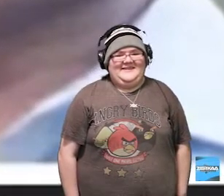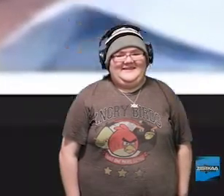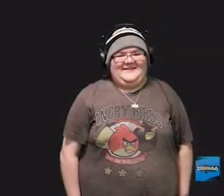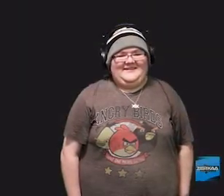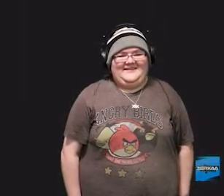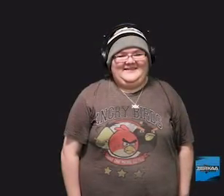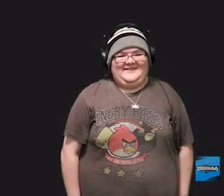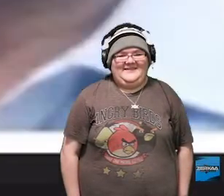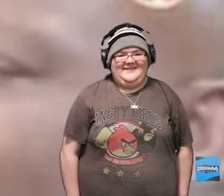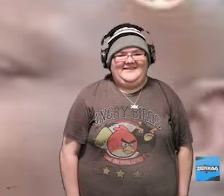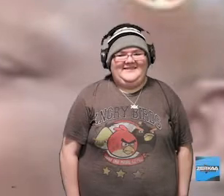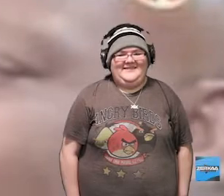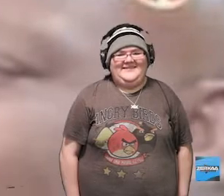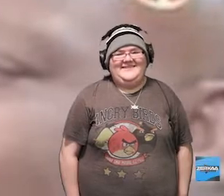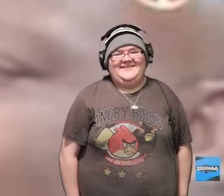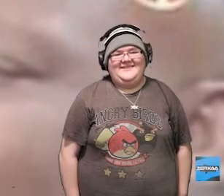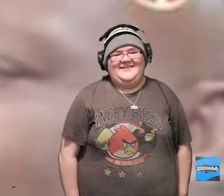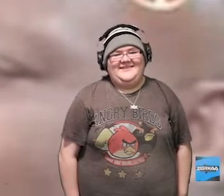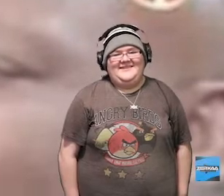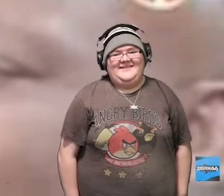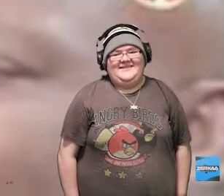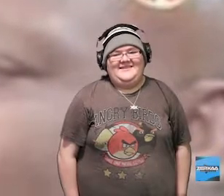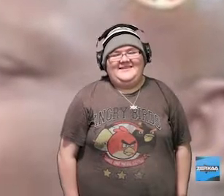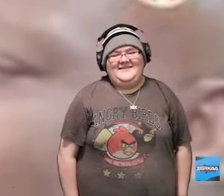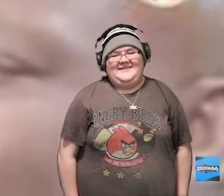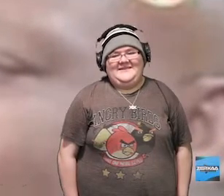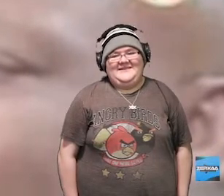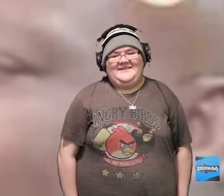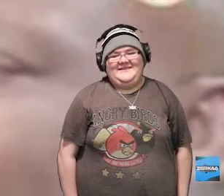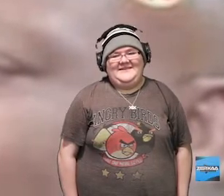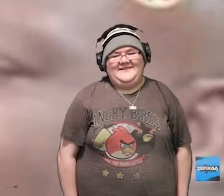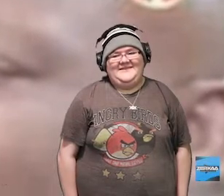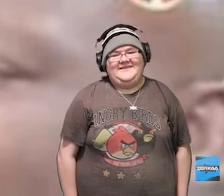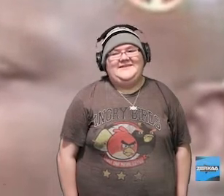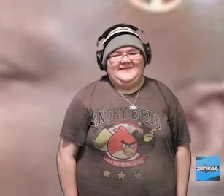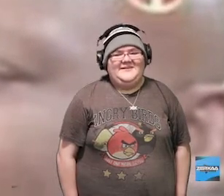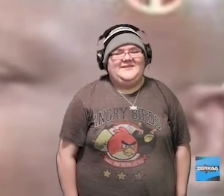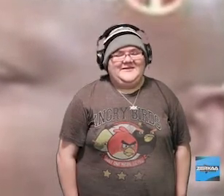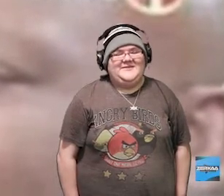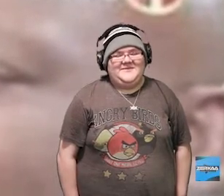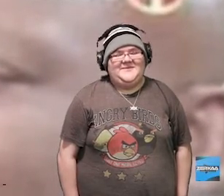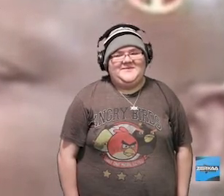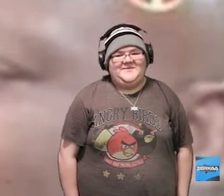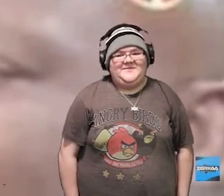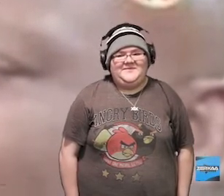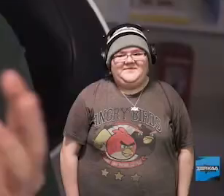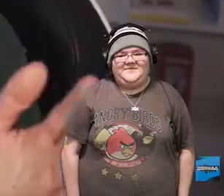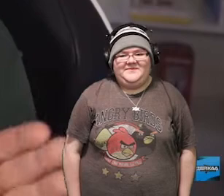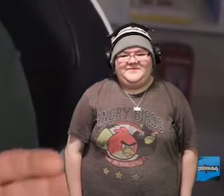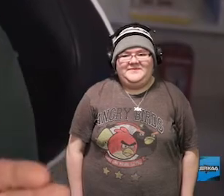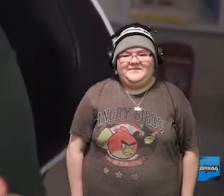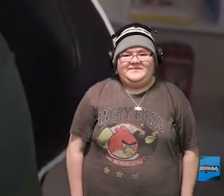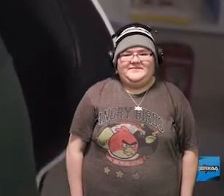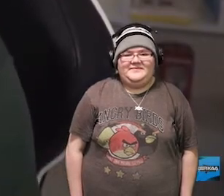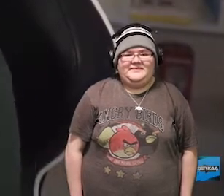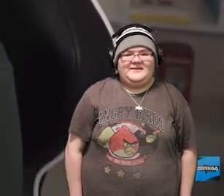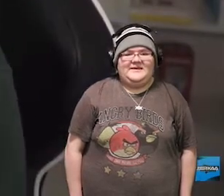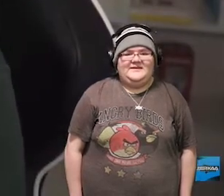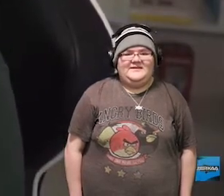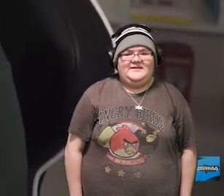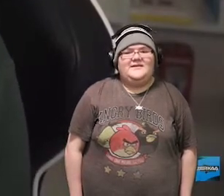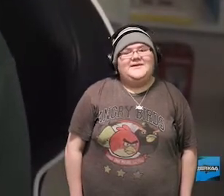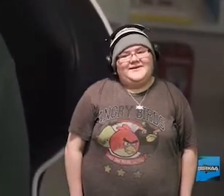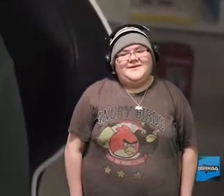300 calories in 15 minutes. Honestly, that is it. Don't let all these random channels or random like people, fitness gurus, try and convince you otherwise.